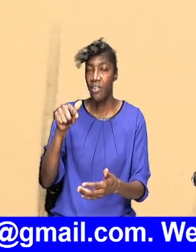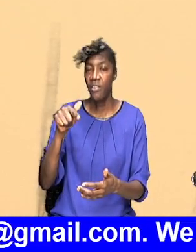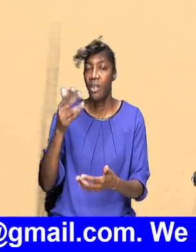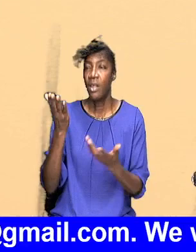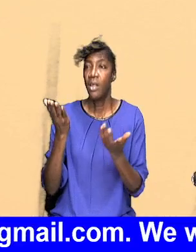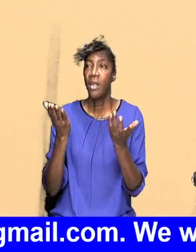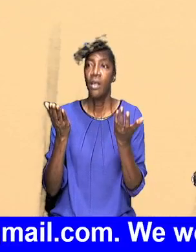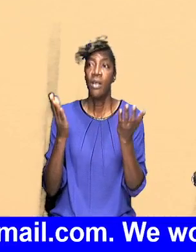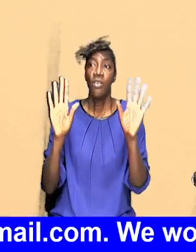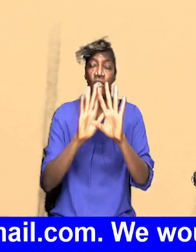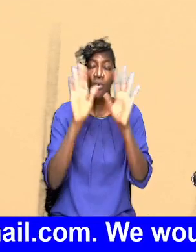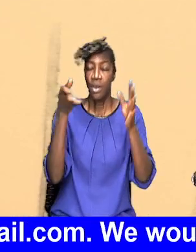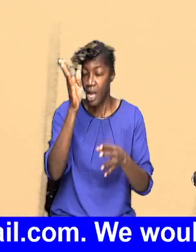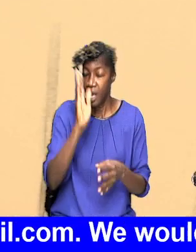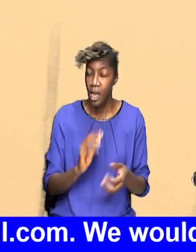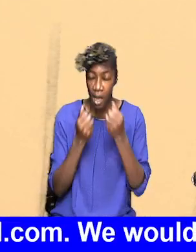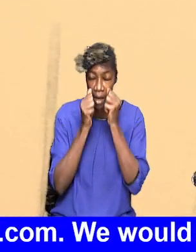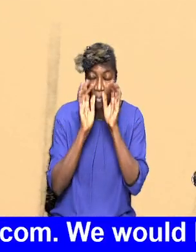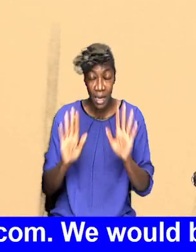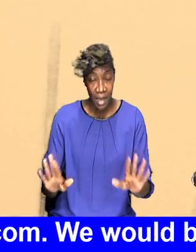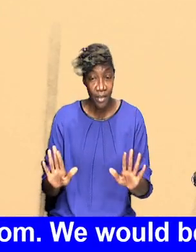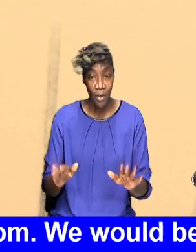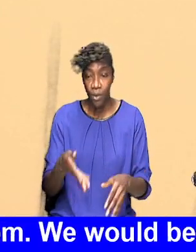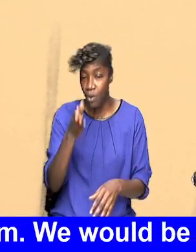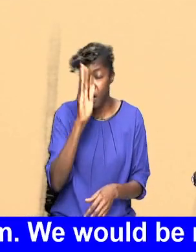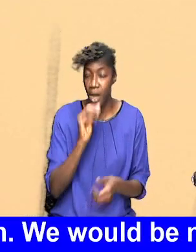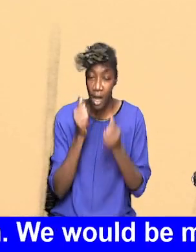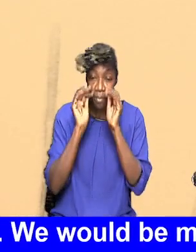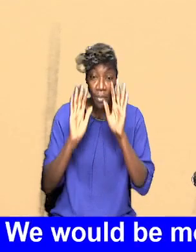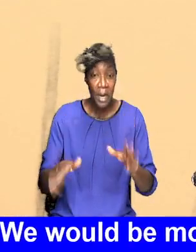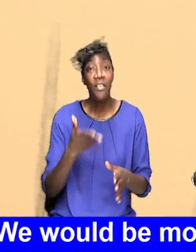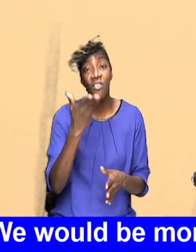a.m. God bless you. God